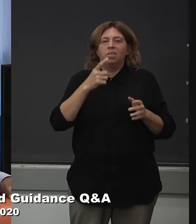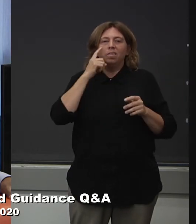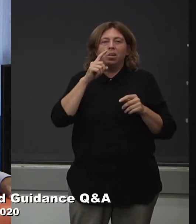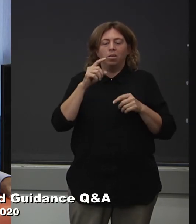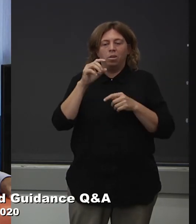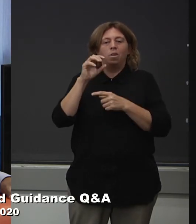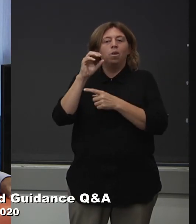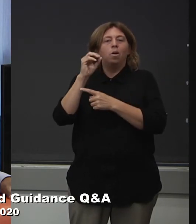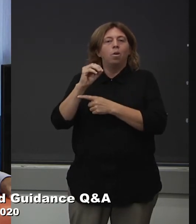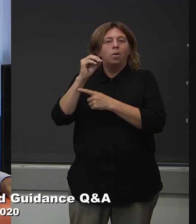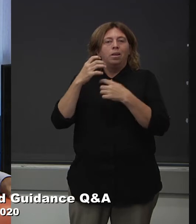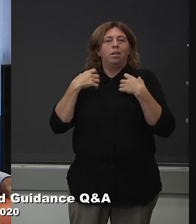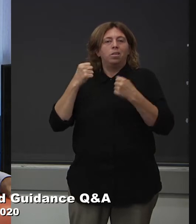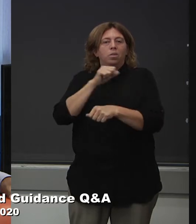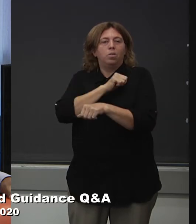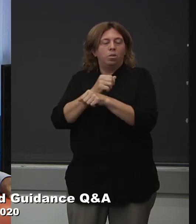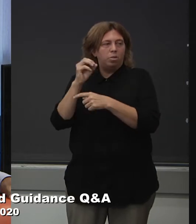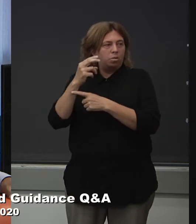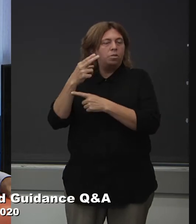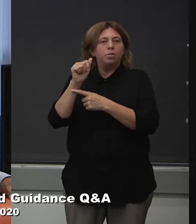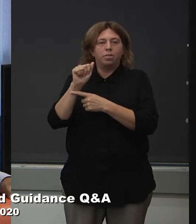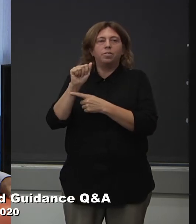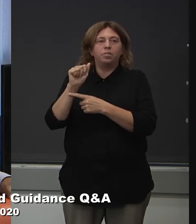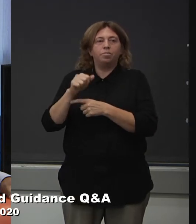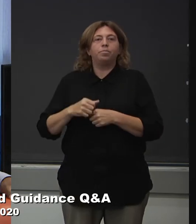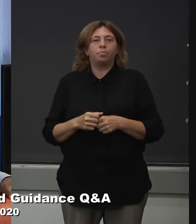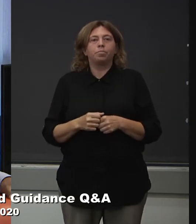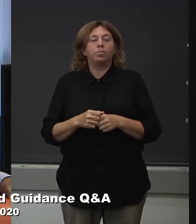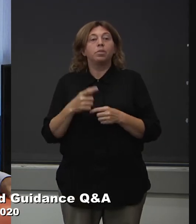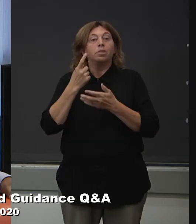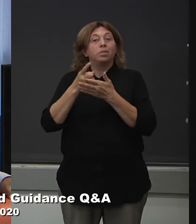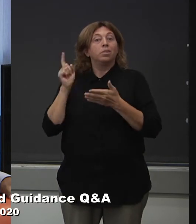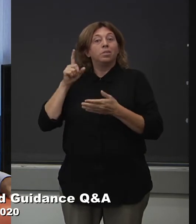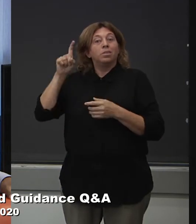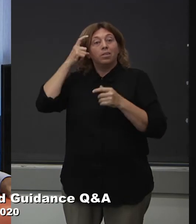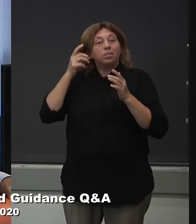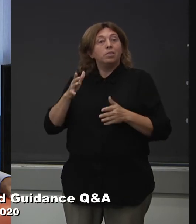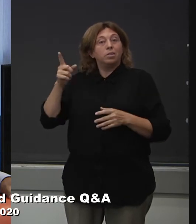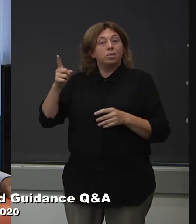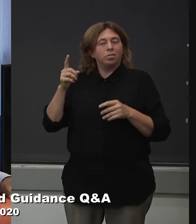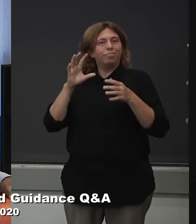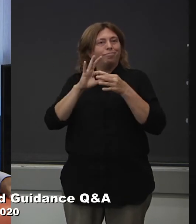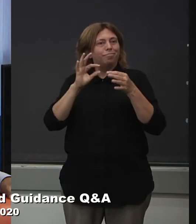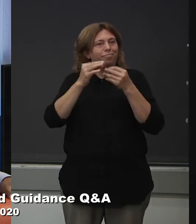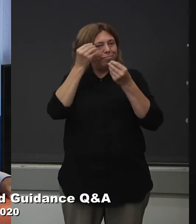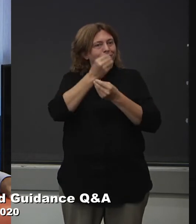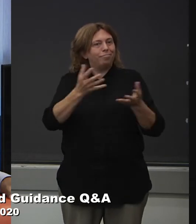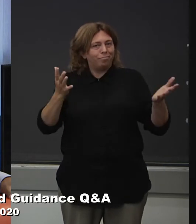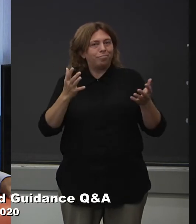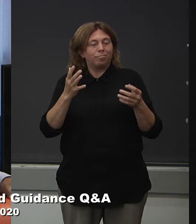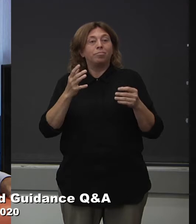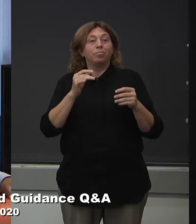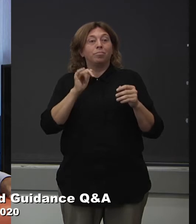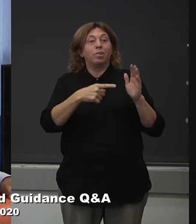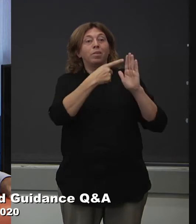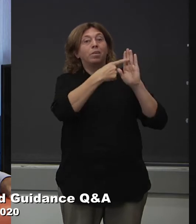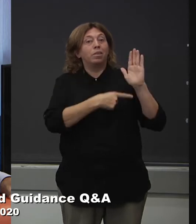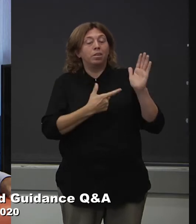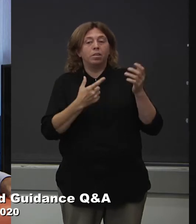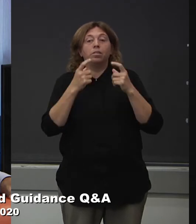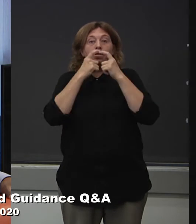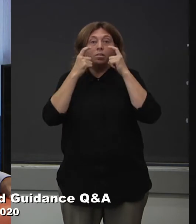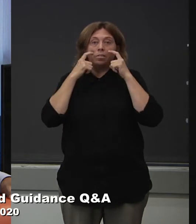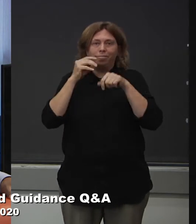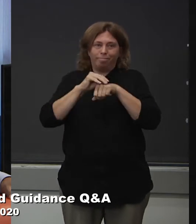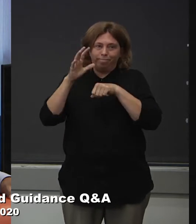Brown revised the statewide face covering guidance to require face coverings or